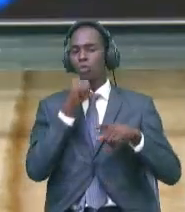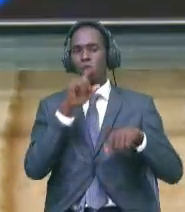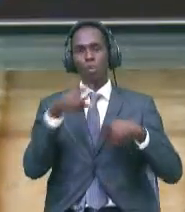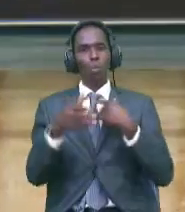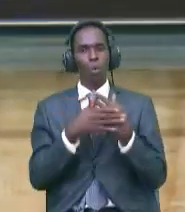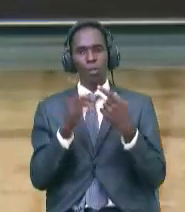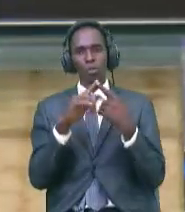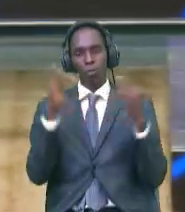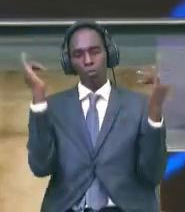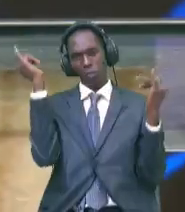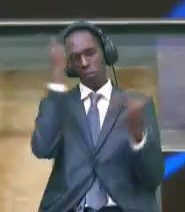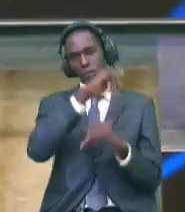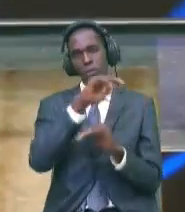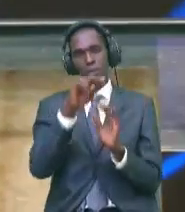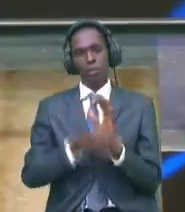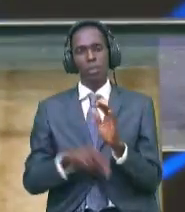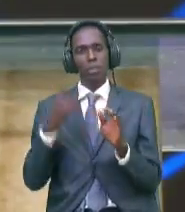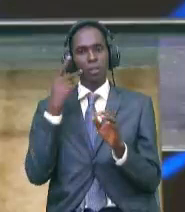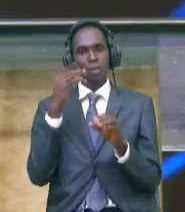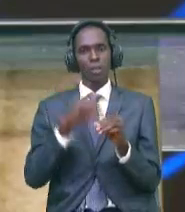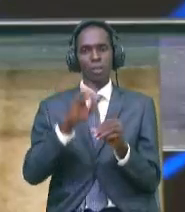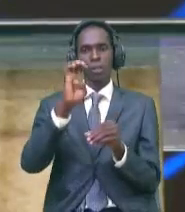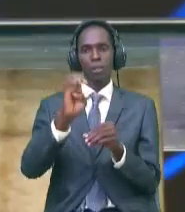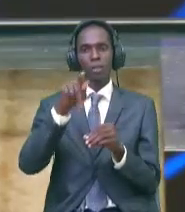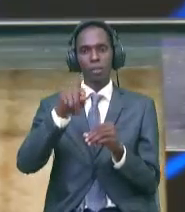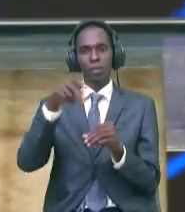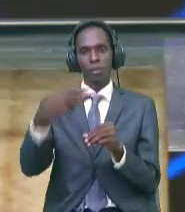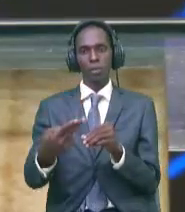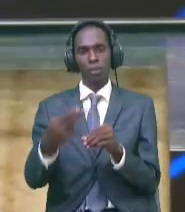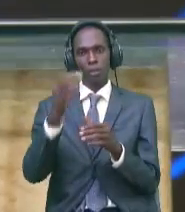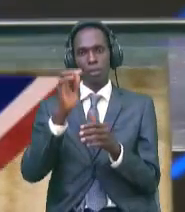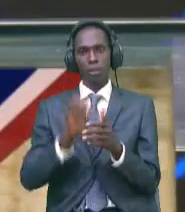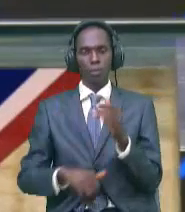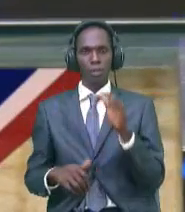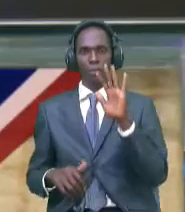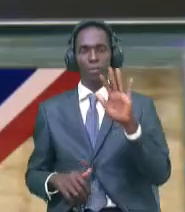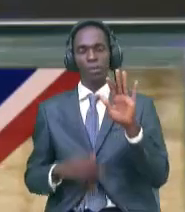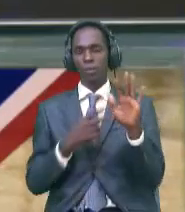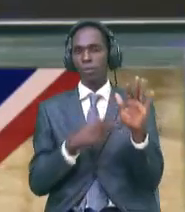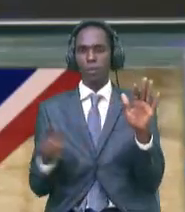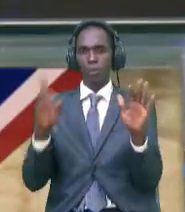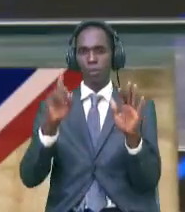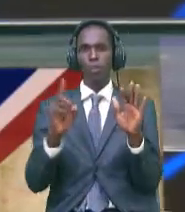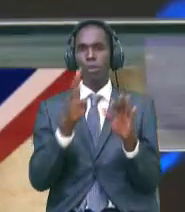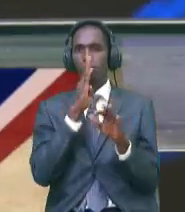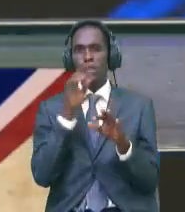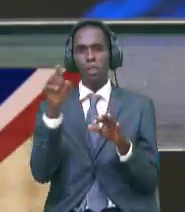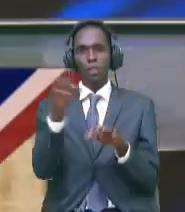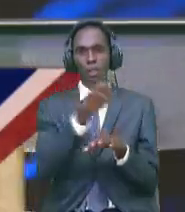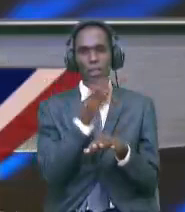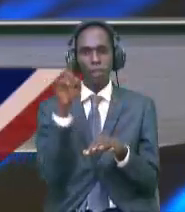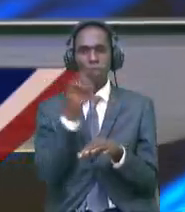Ephesians chapter 5. Reading from verse 1, Ephesians chapter 5, verse 1. Be ye therefore followers